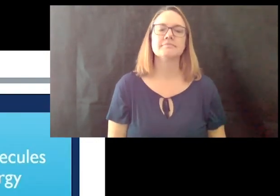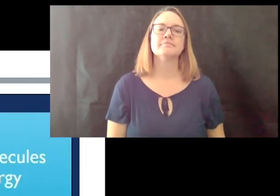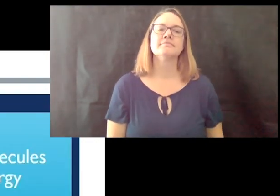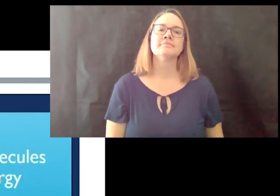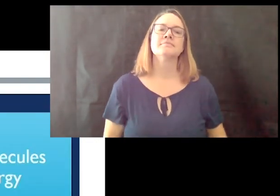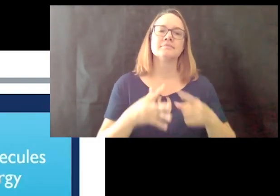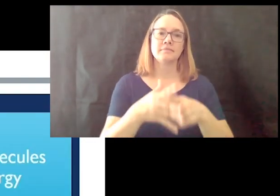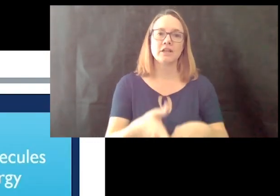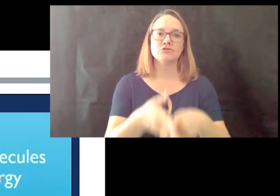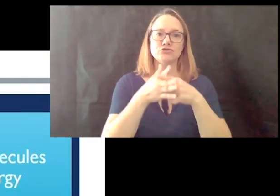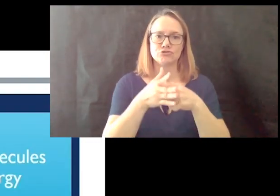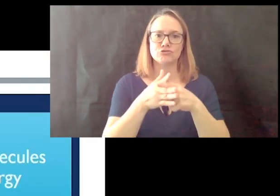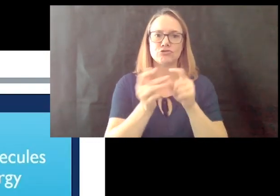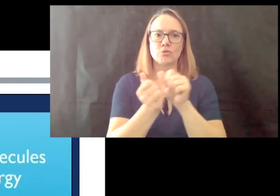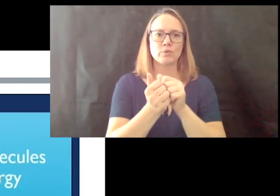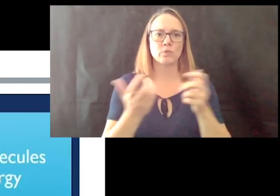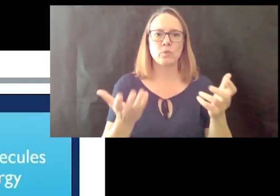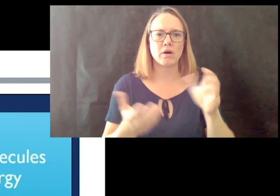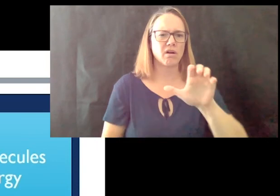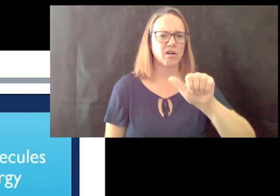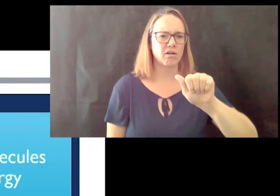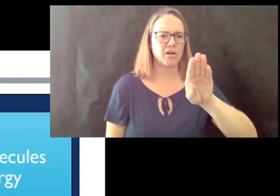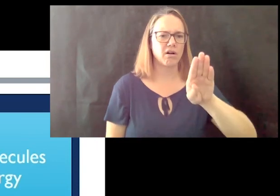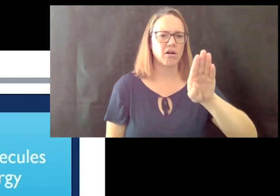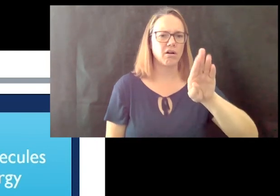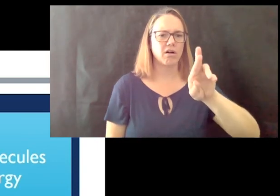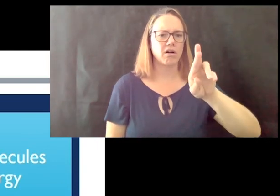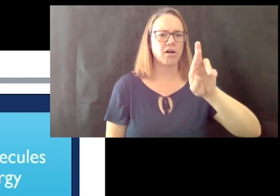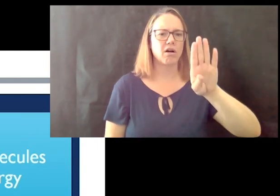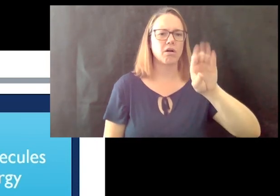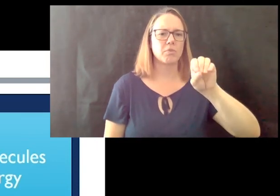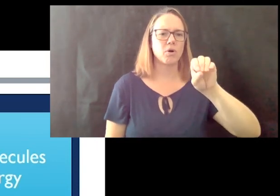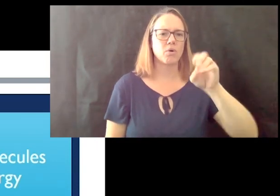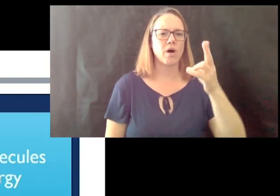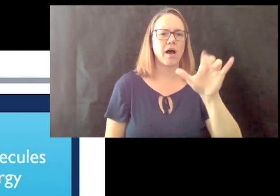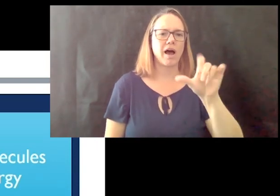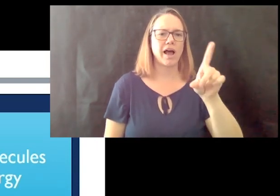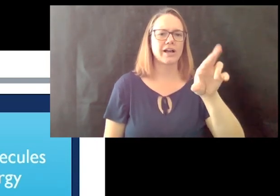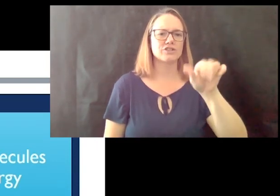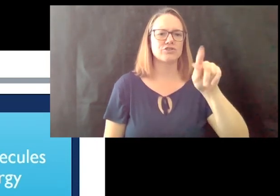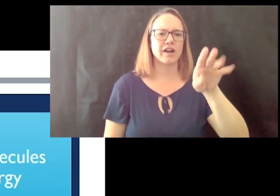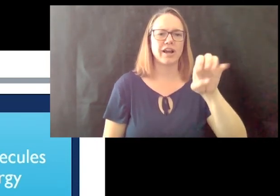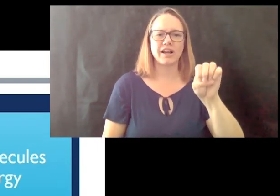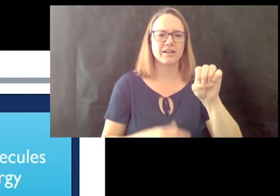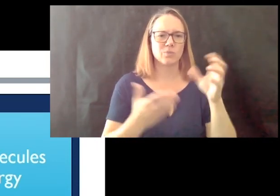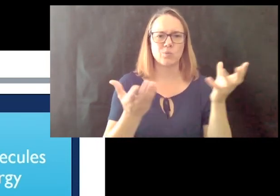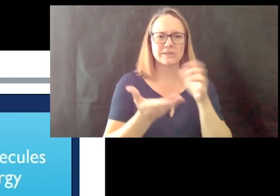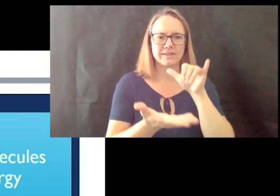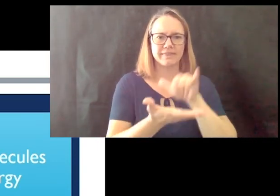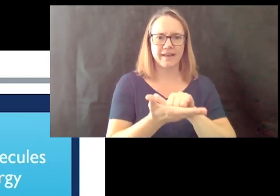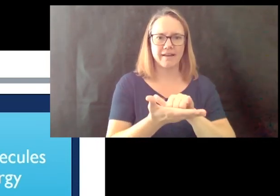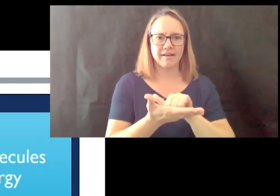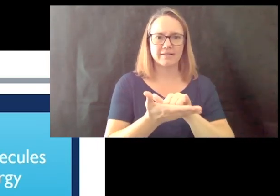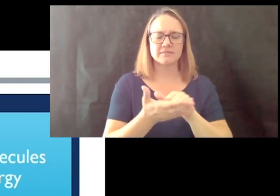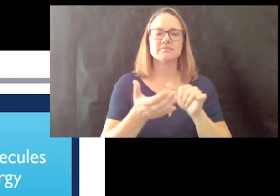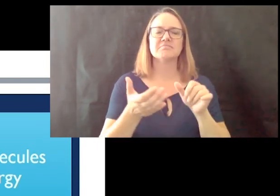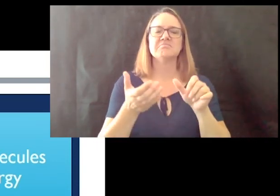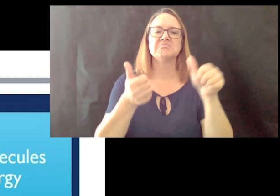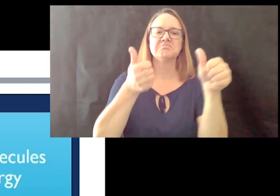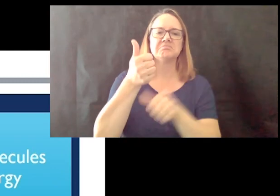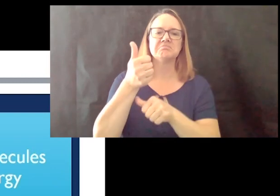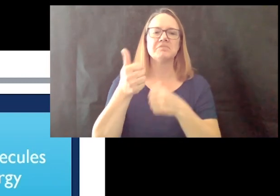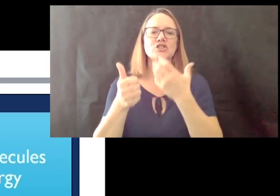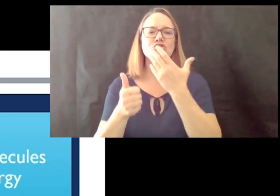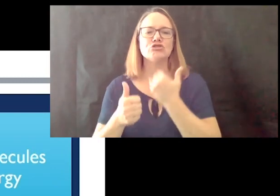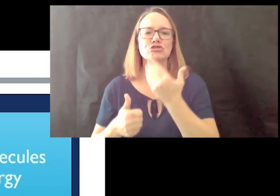So to begin with, what exactly is a carbohydrate? A carbohydrate is a nutritional category for sugars